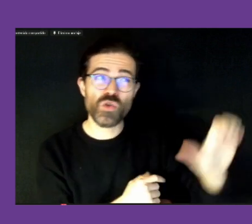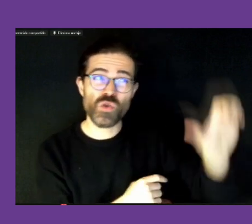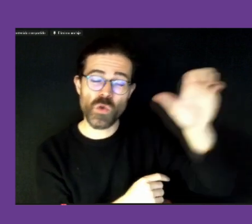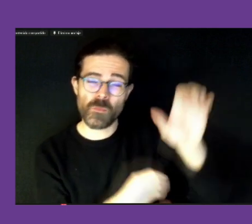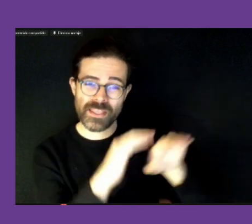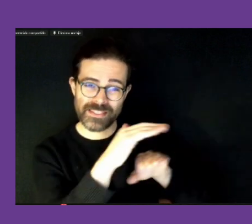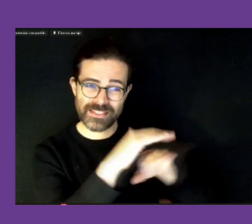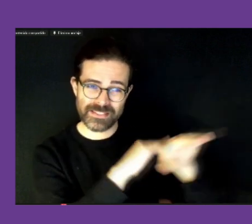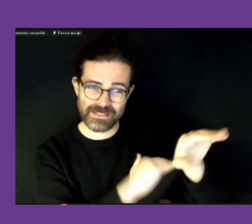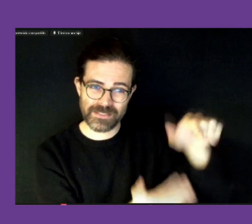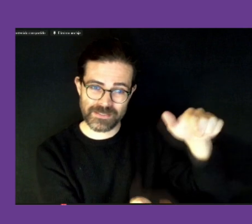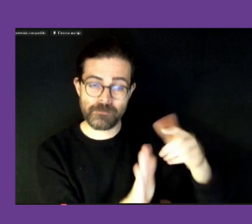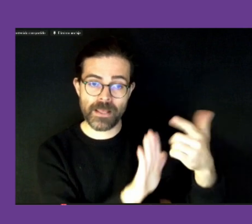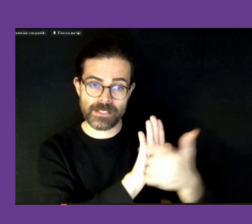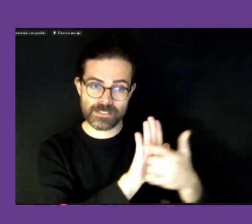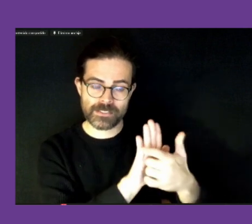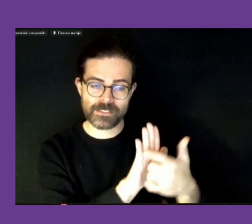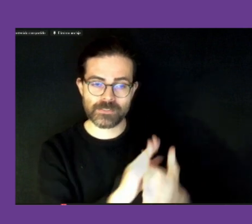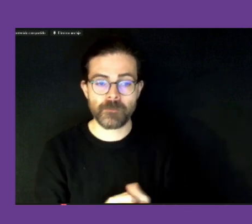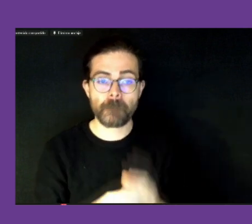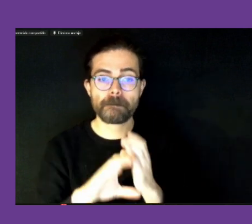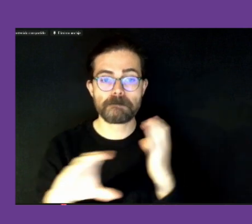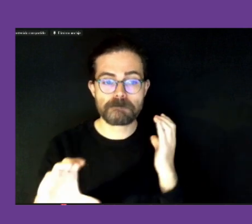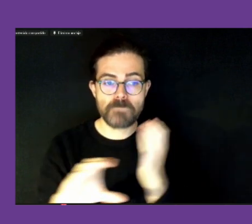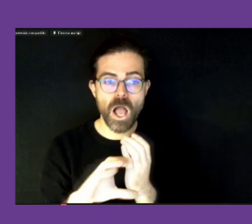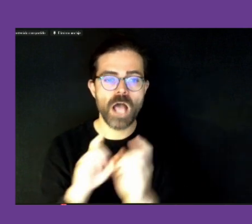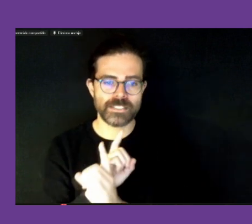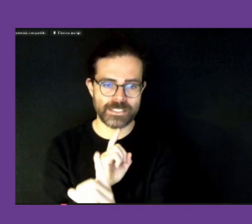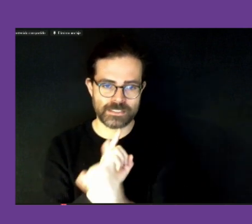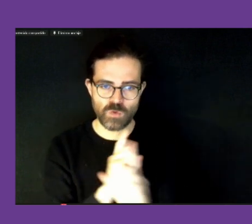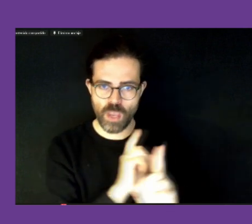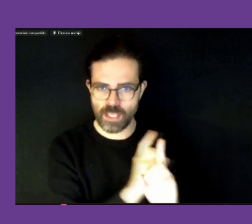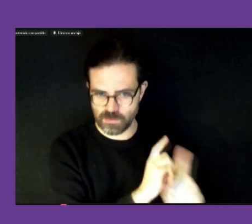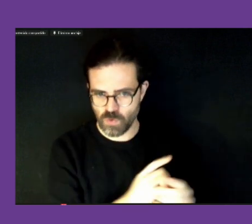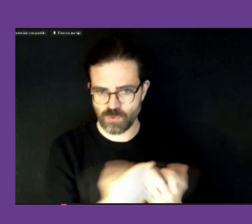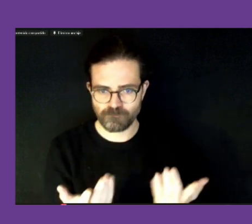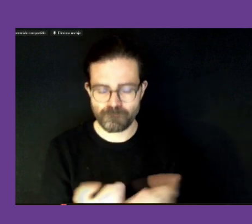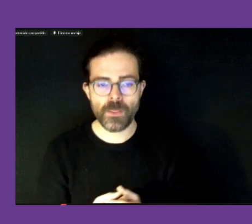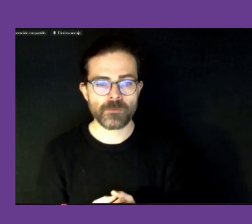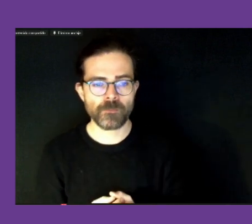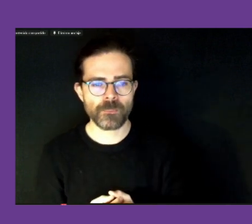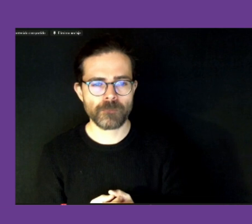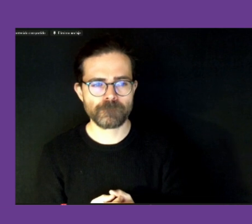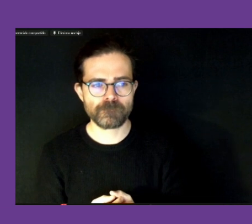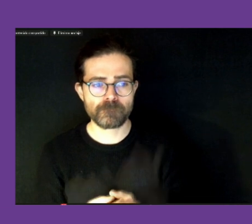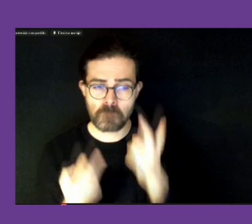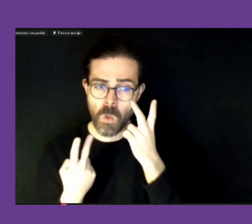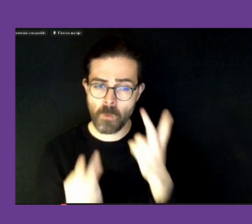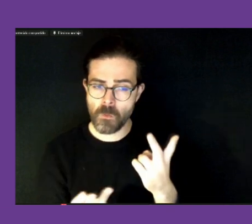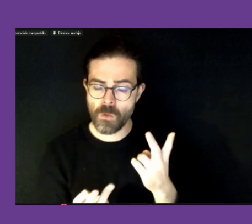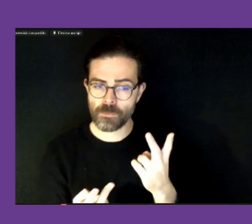banks and transport facilities. So you can see in this slide a sample of